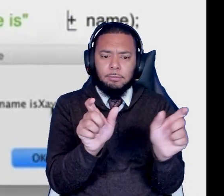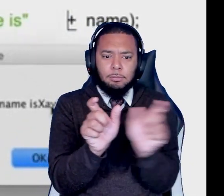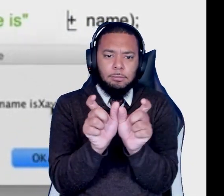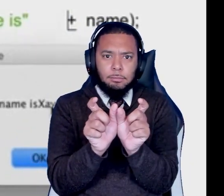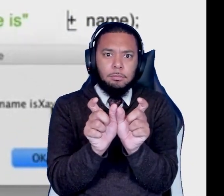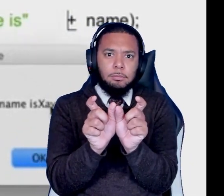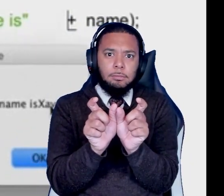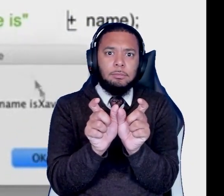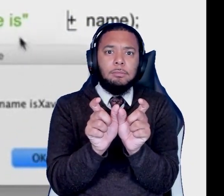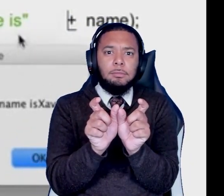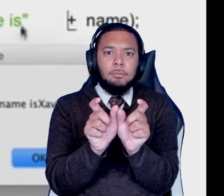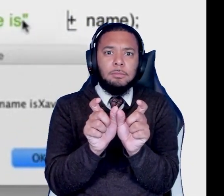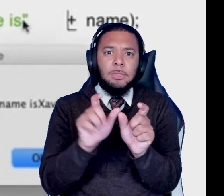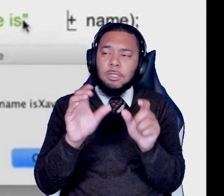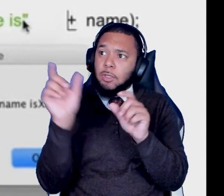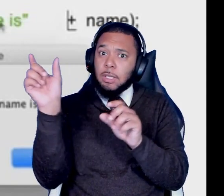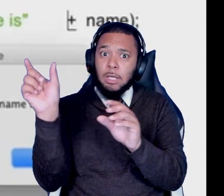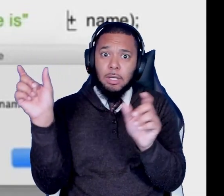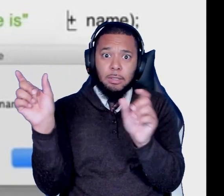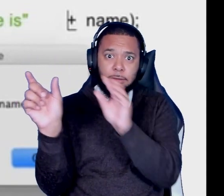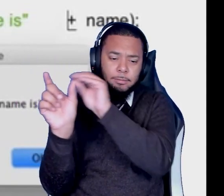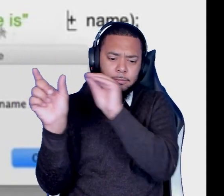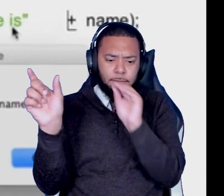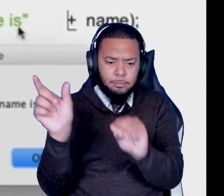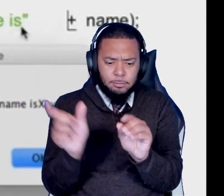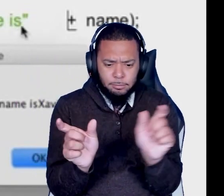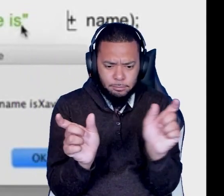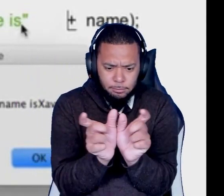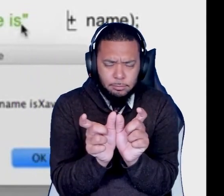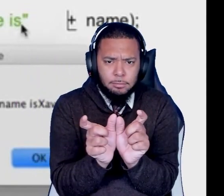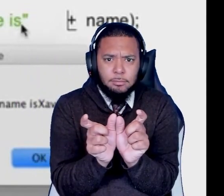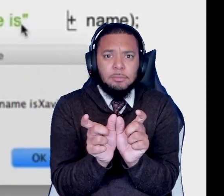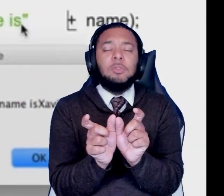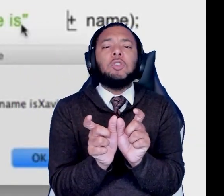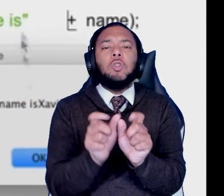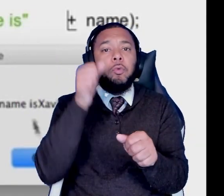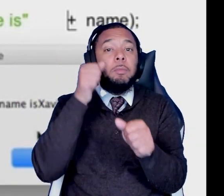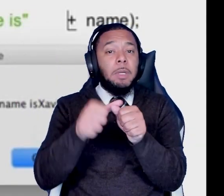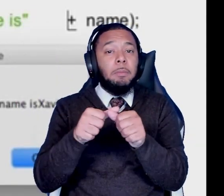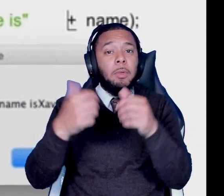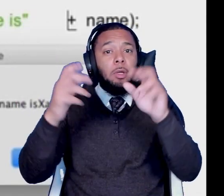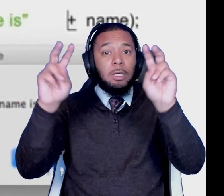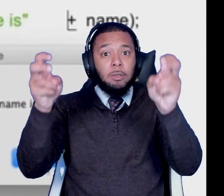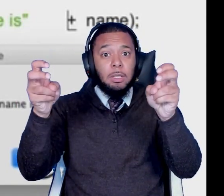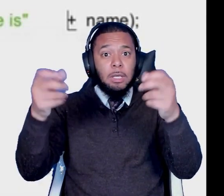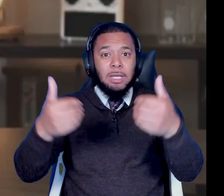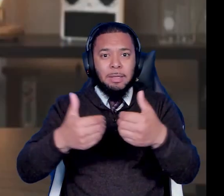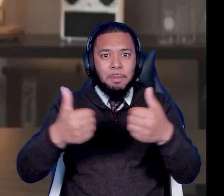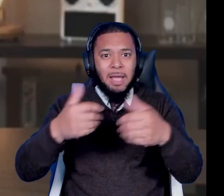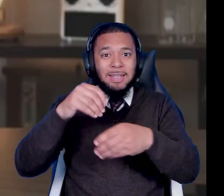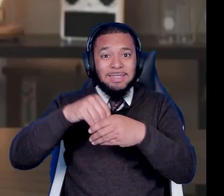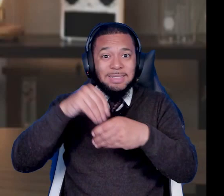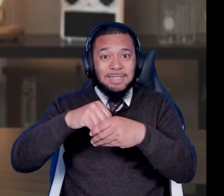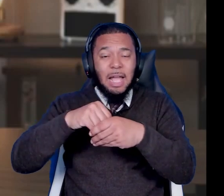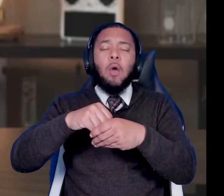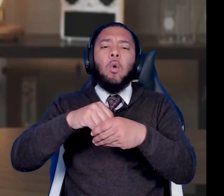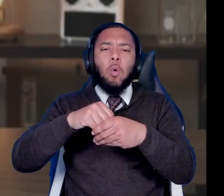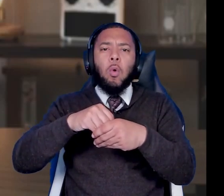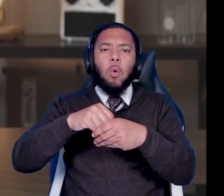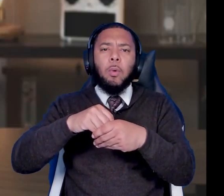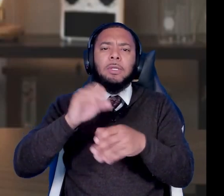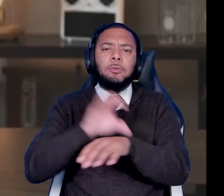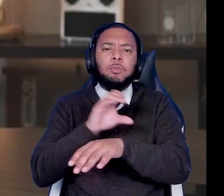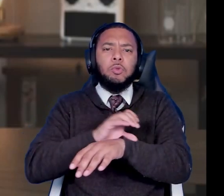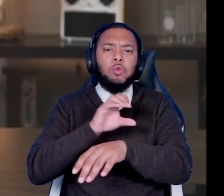gets printed right away. So the spaces only count if they're inside of those quotation marks. So that's how you